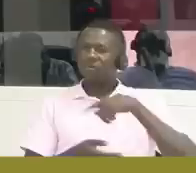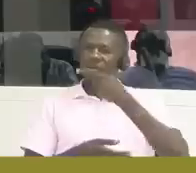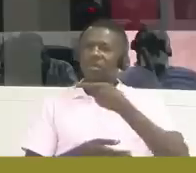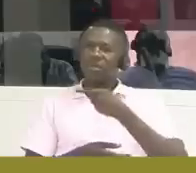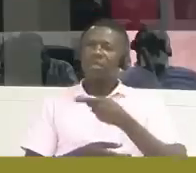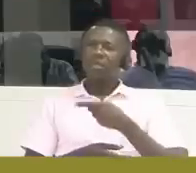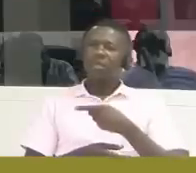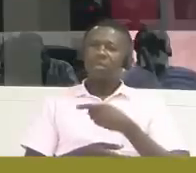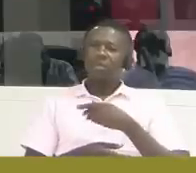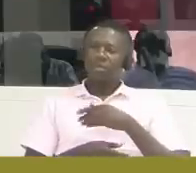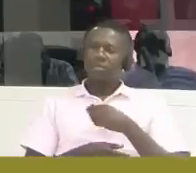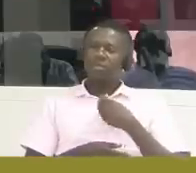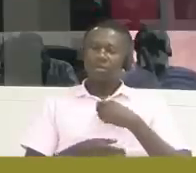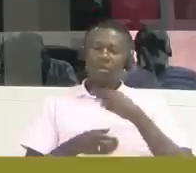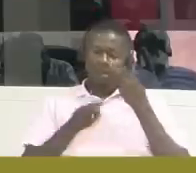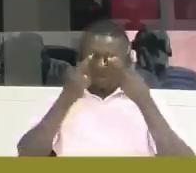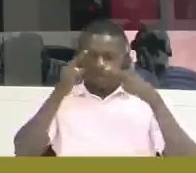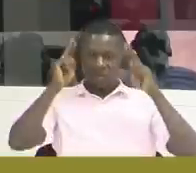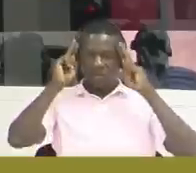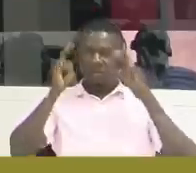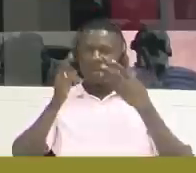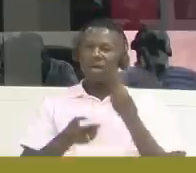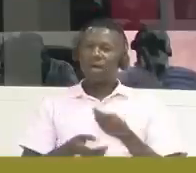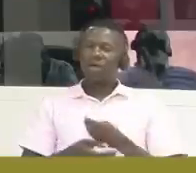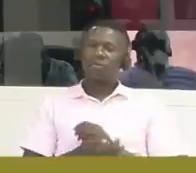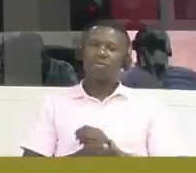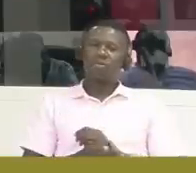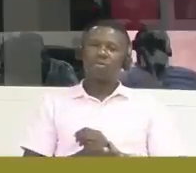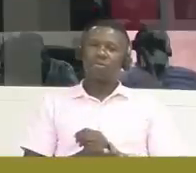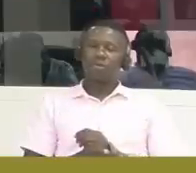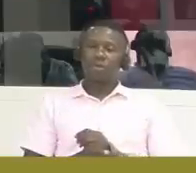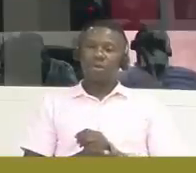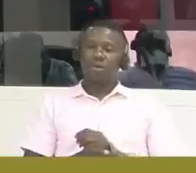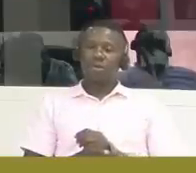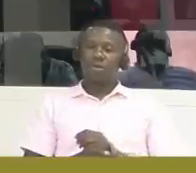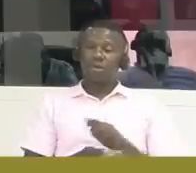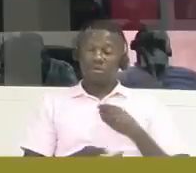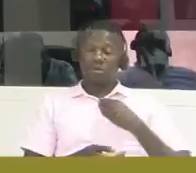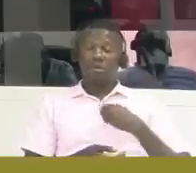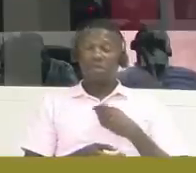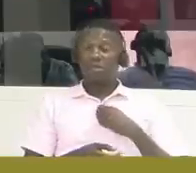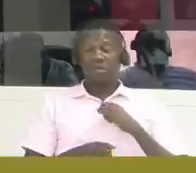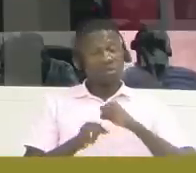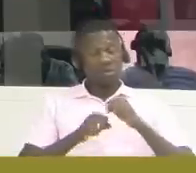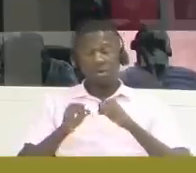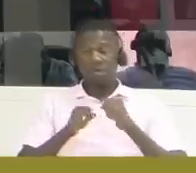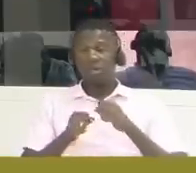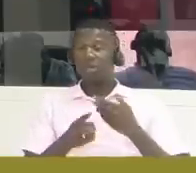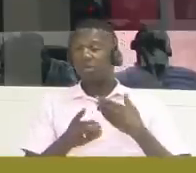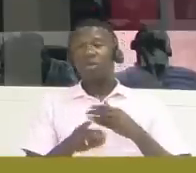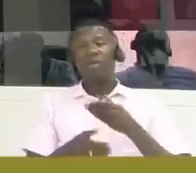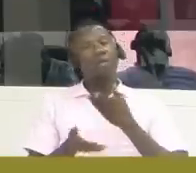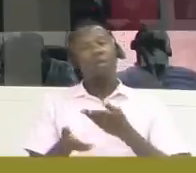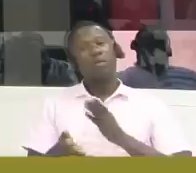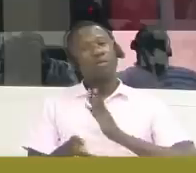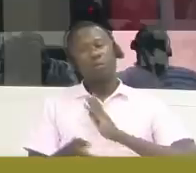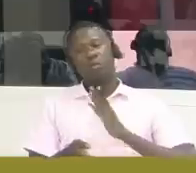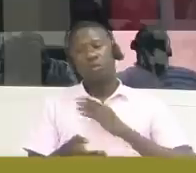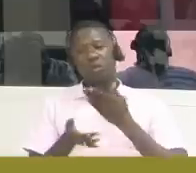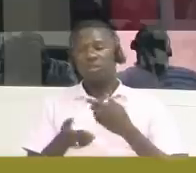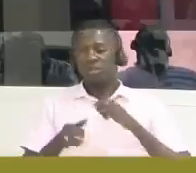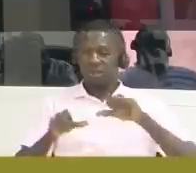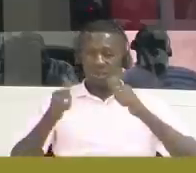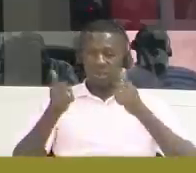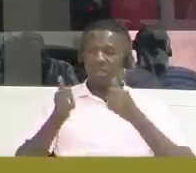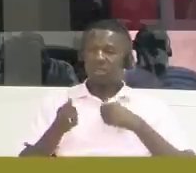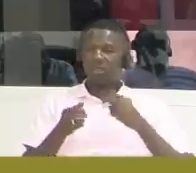I'm still struggling. Even now, I'm owing arrears for last semester, and she's starting the second semester. I'm